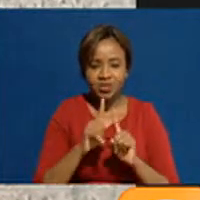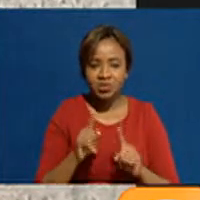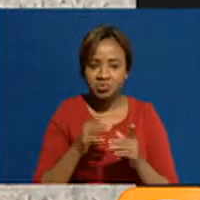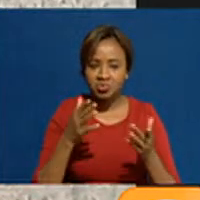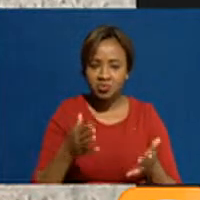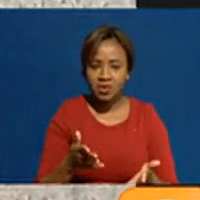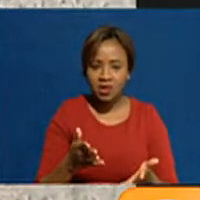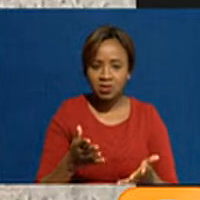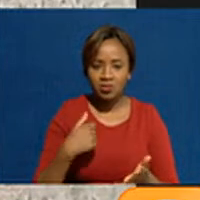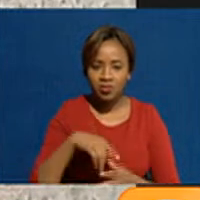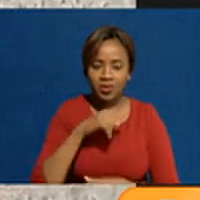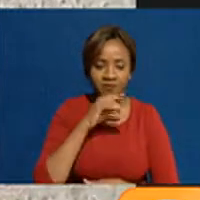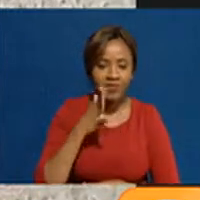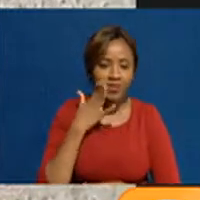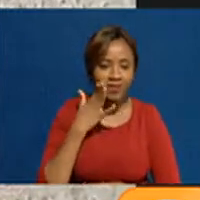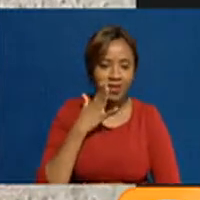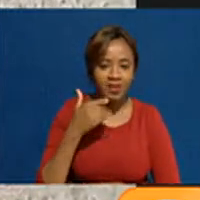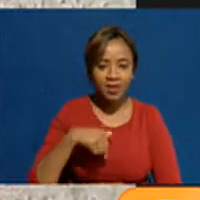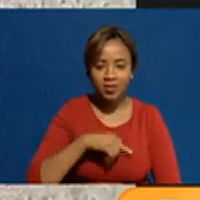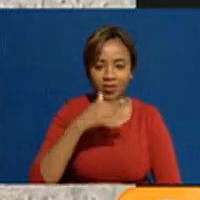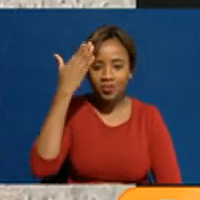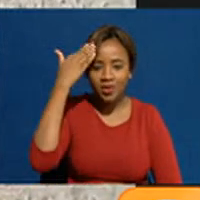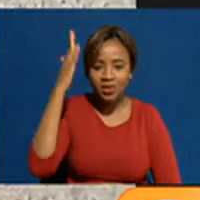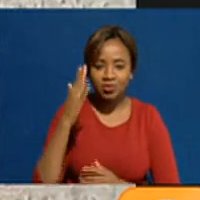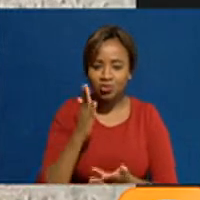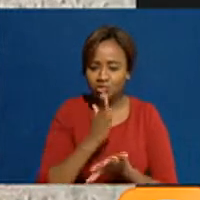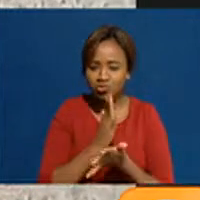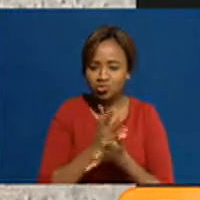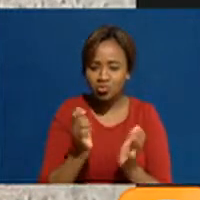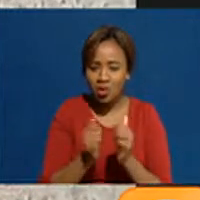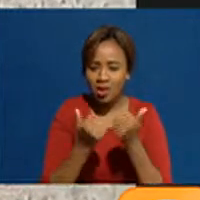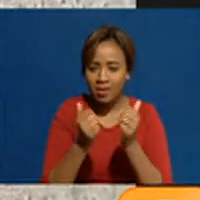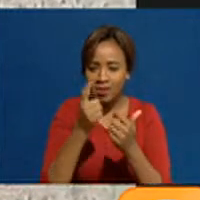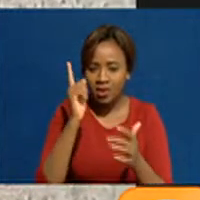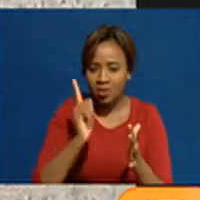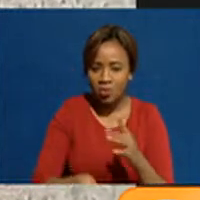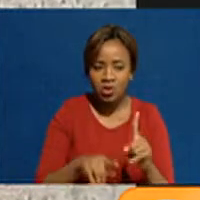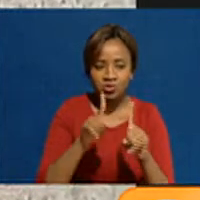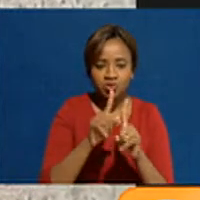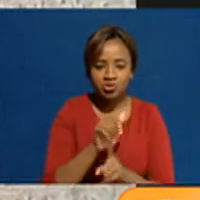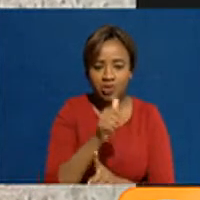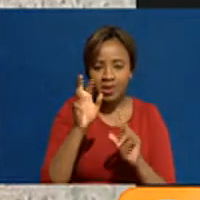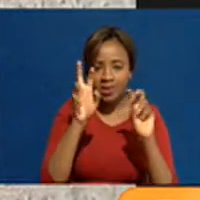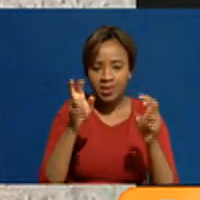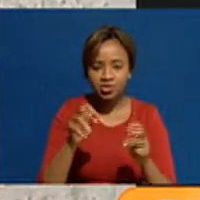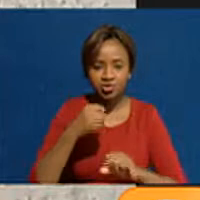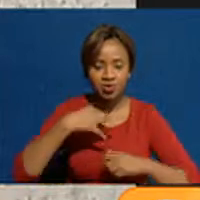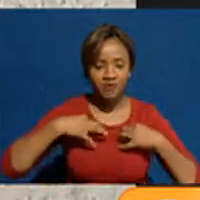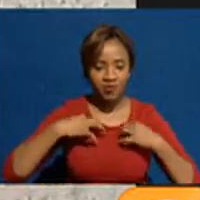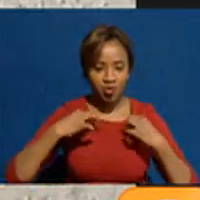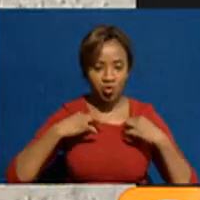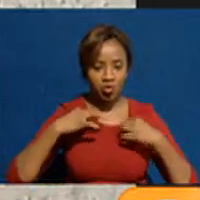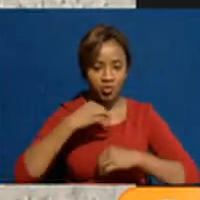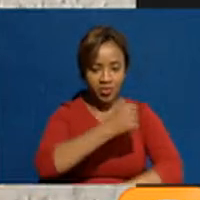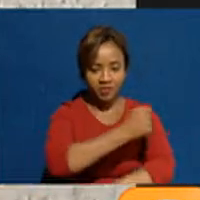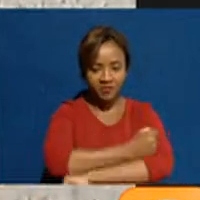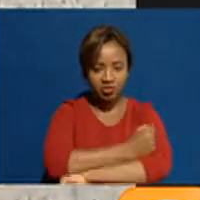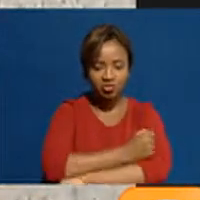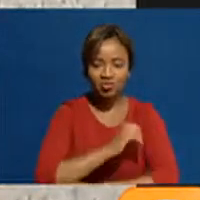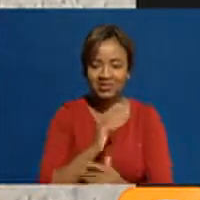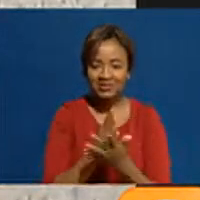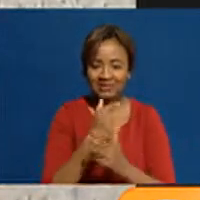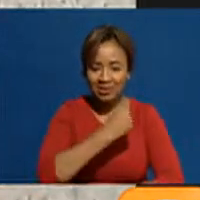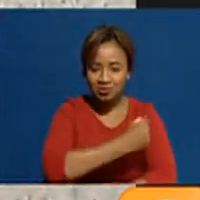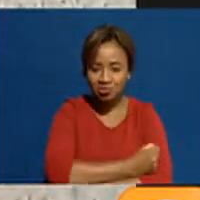as parents, we did not know exactly what was happening. And then again, the issue of the school uniform. Some of the schools were not